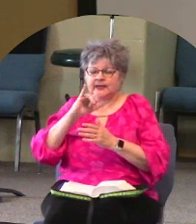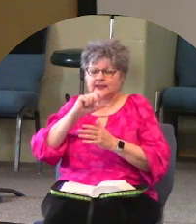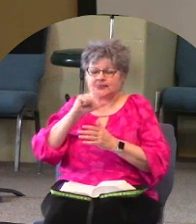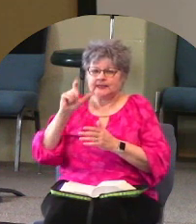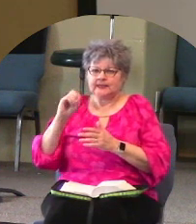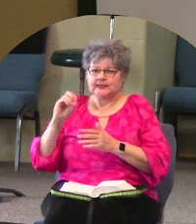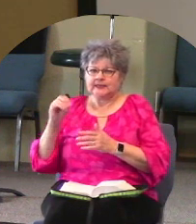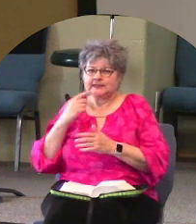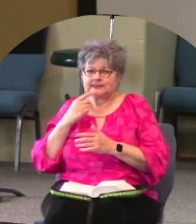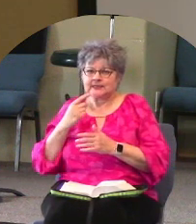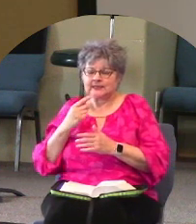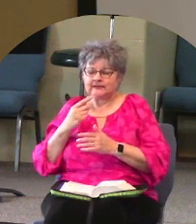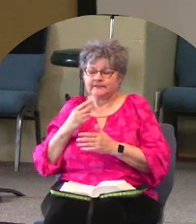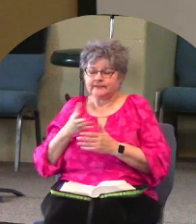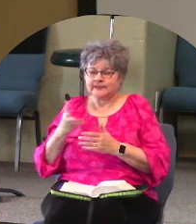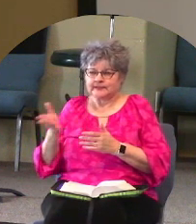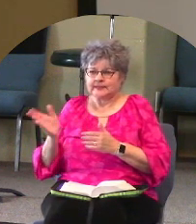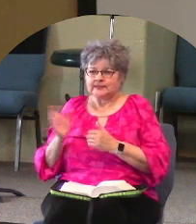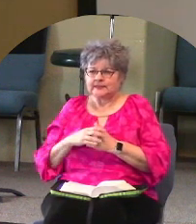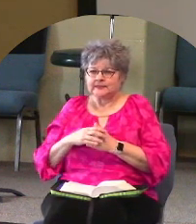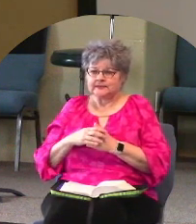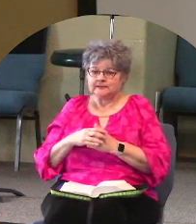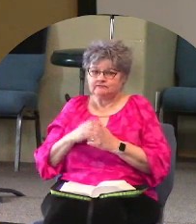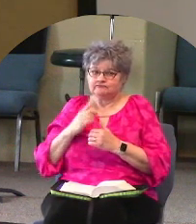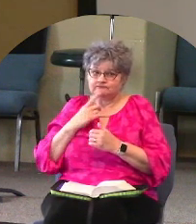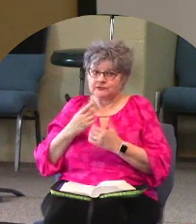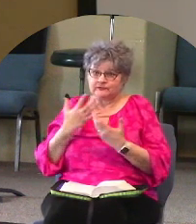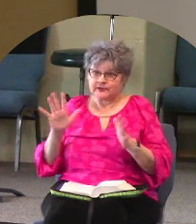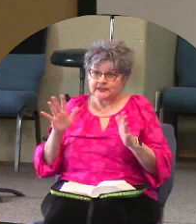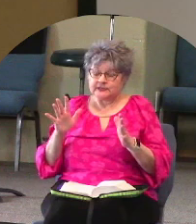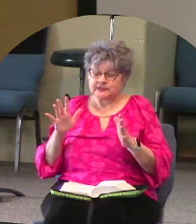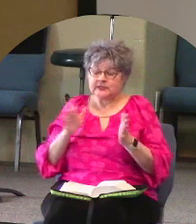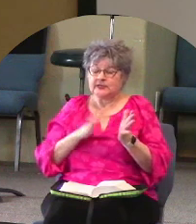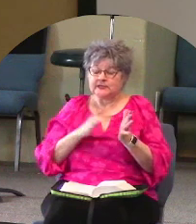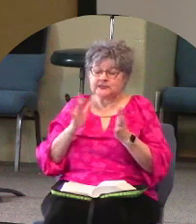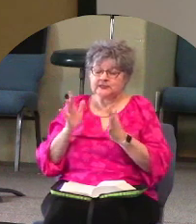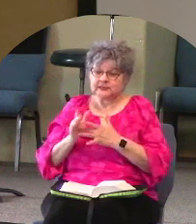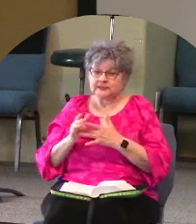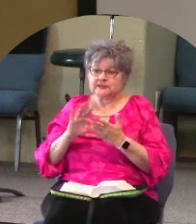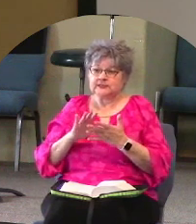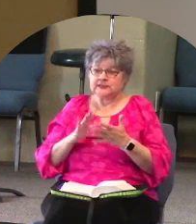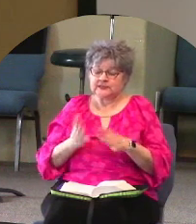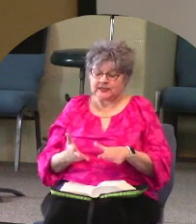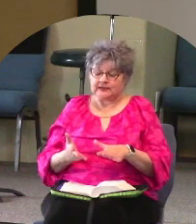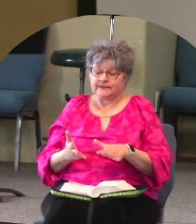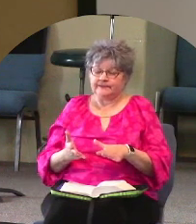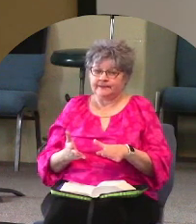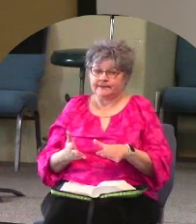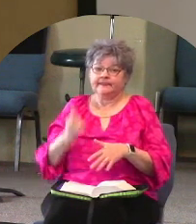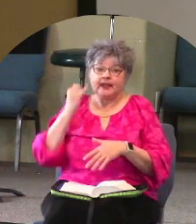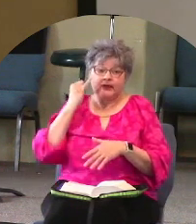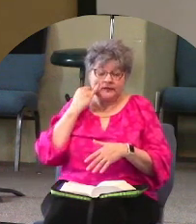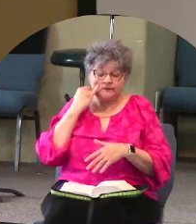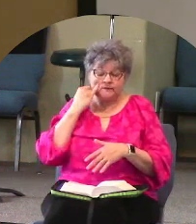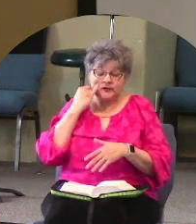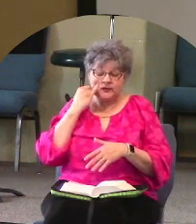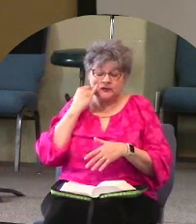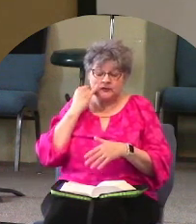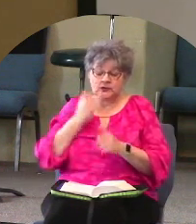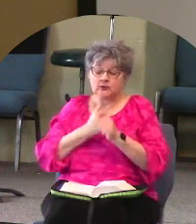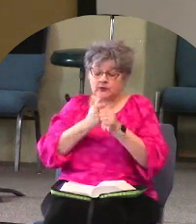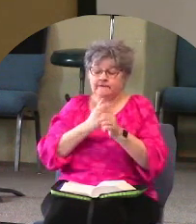things. It's finished. Jesus is dead. Now, if you weren't a follower of